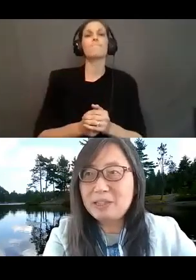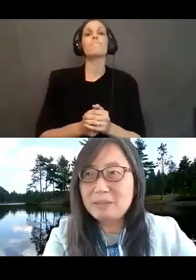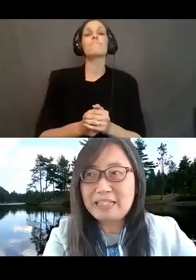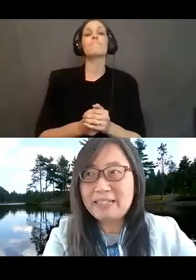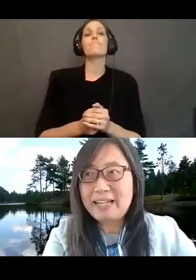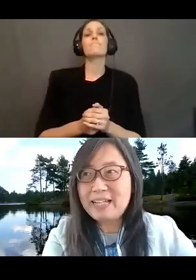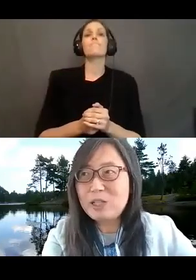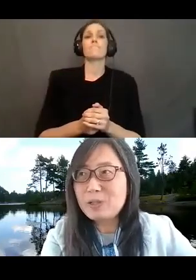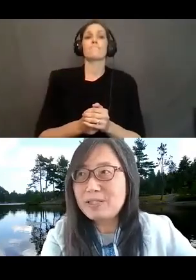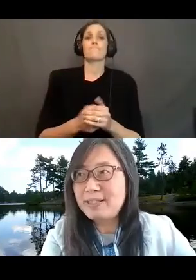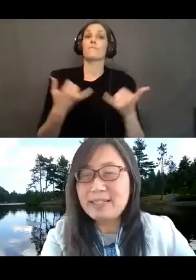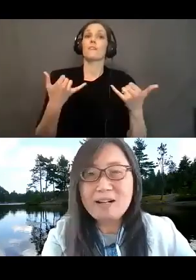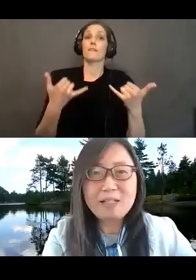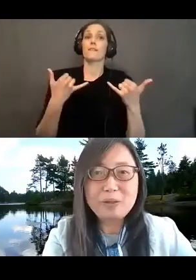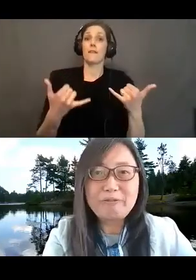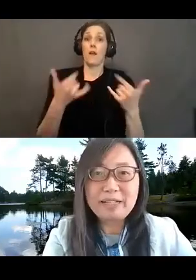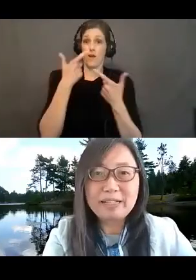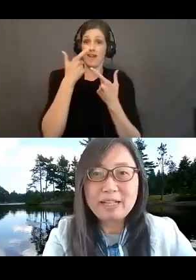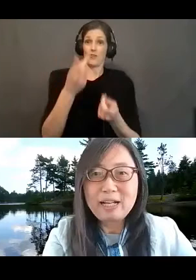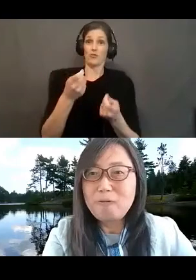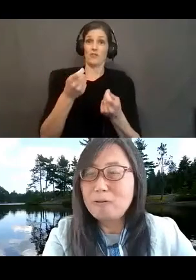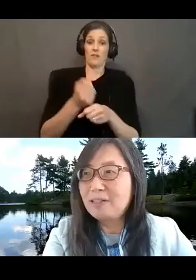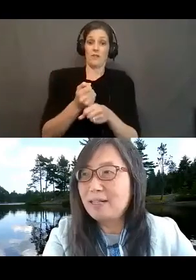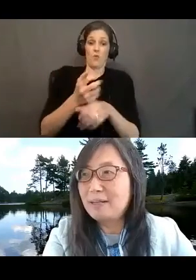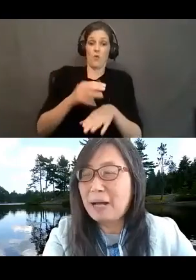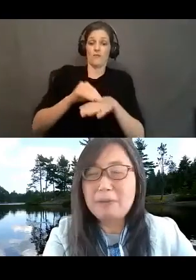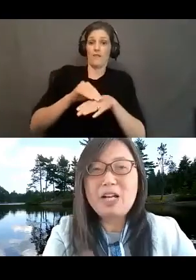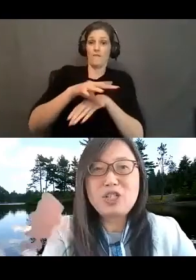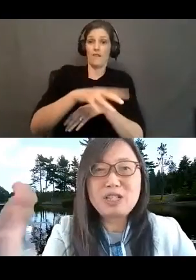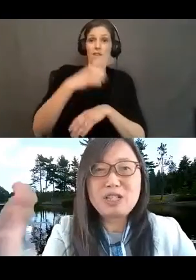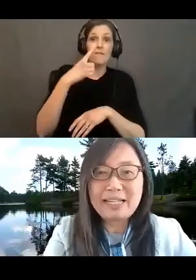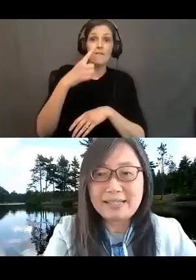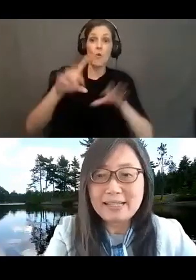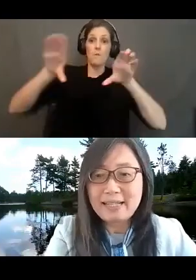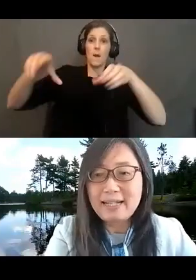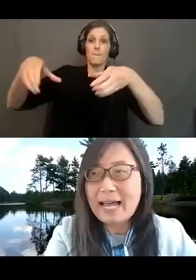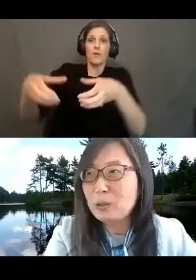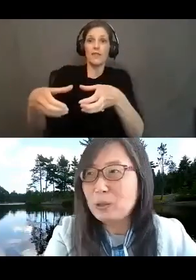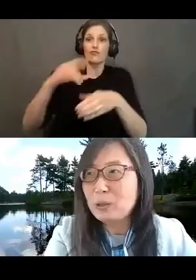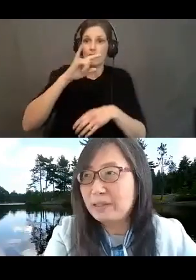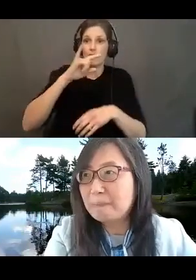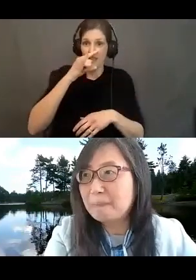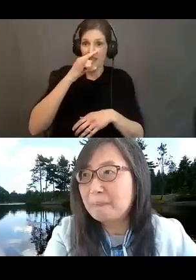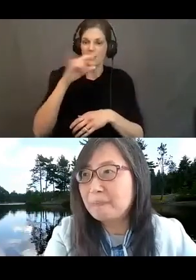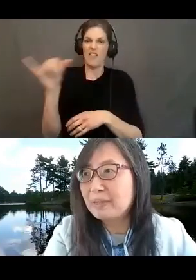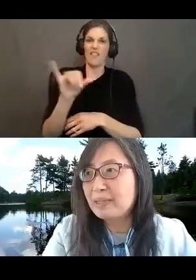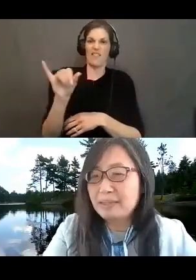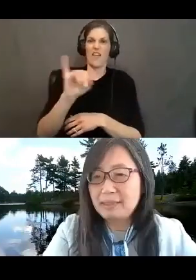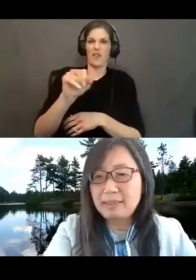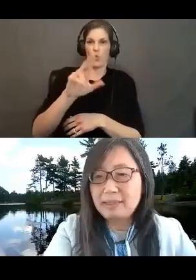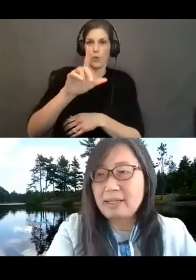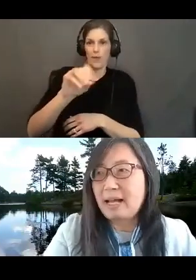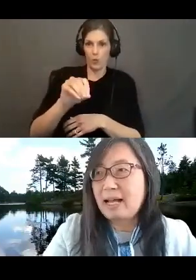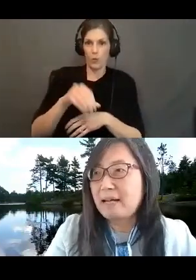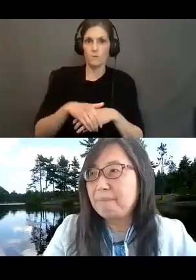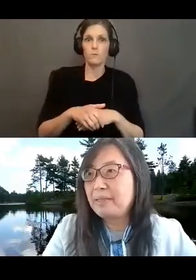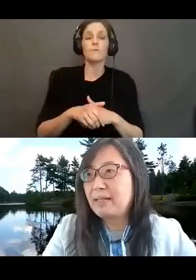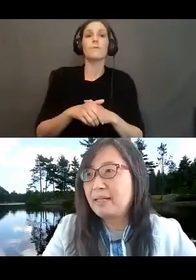are ultimately interested in the causal effect for a population of kids like Julio.